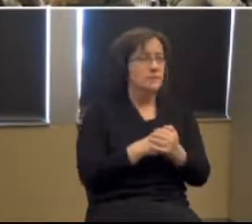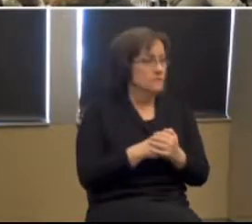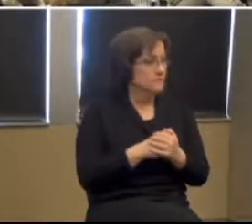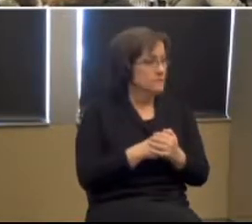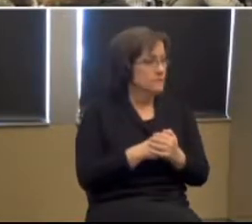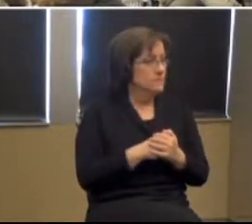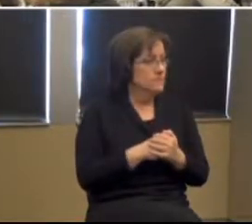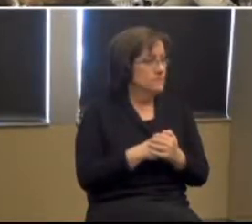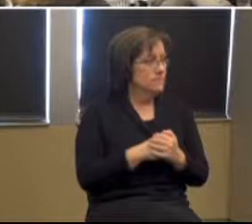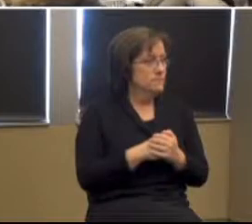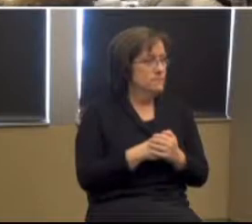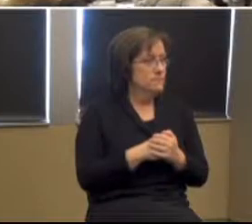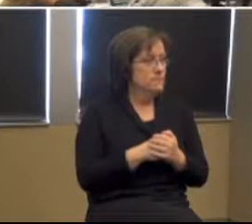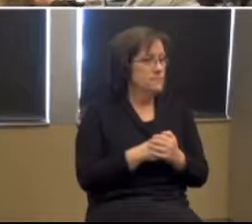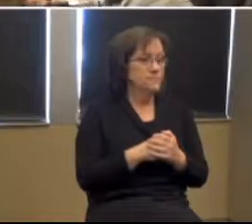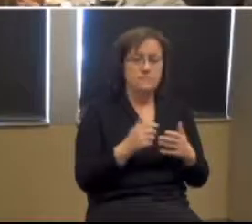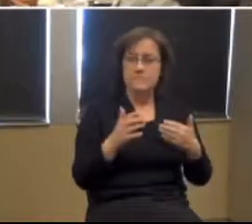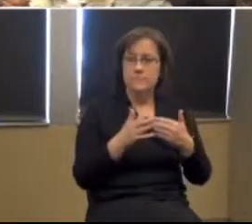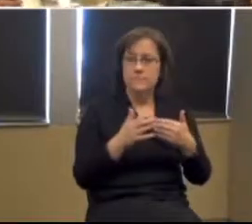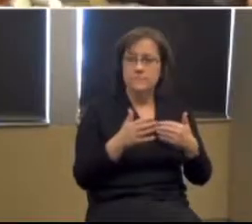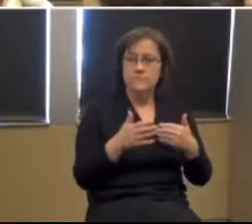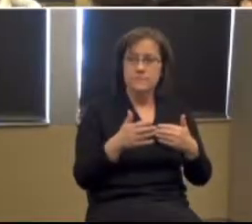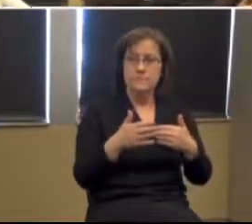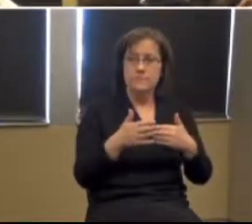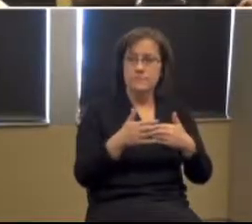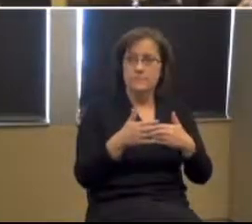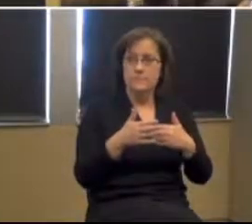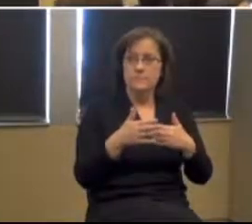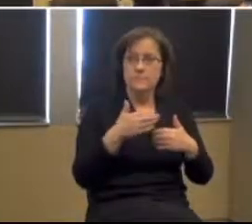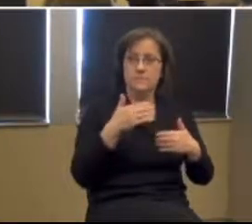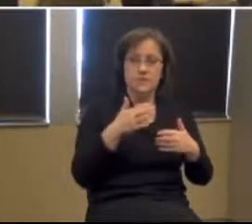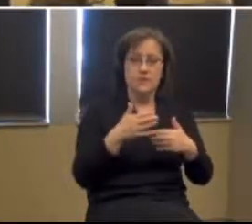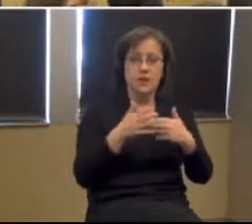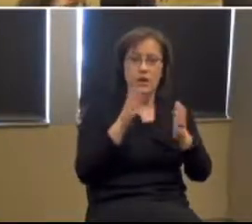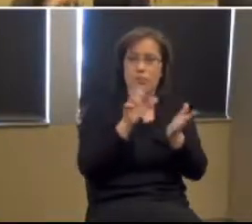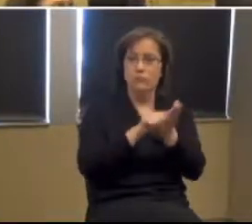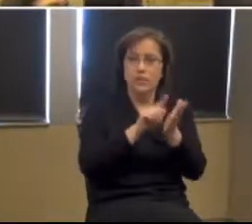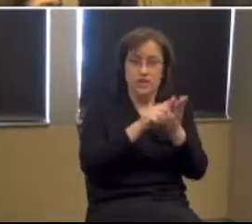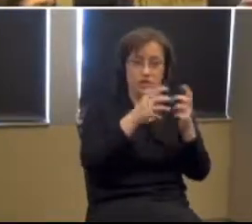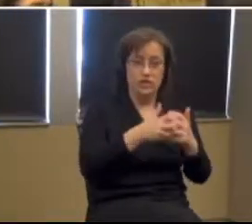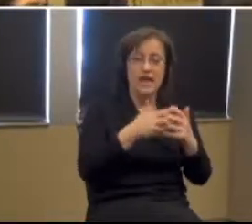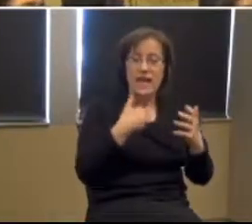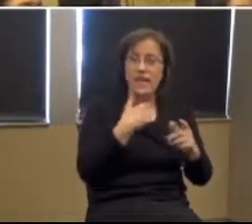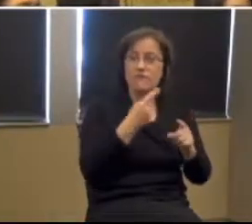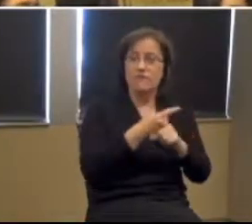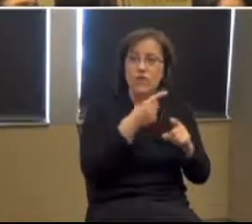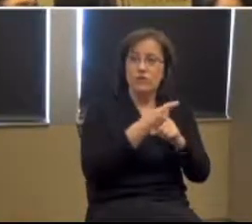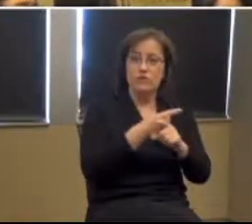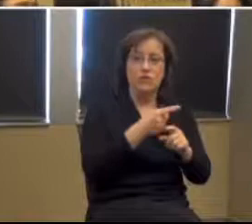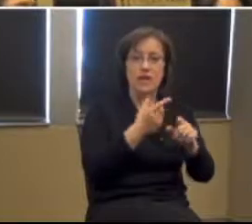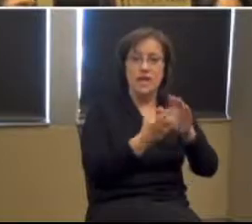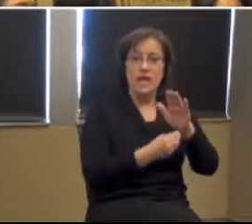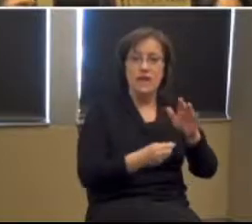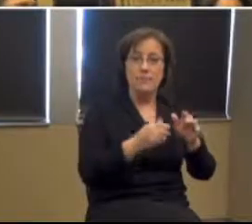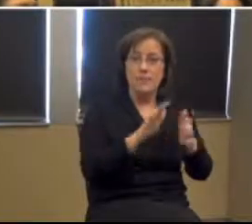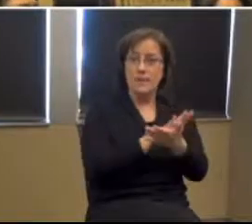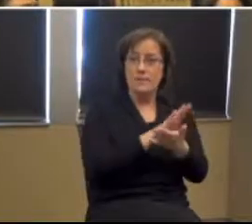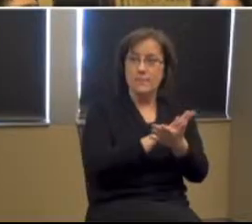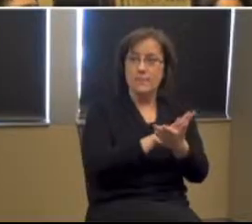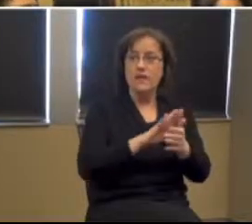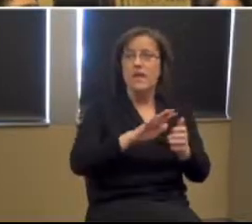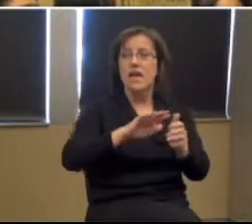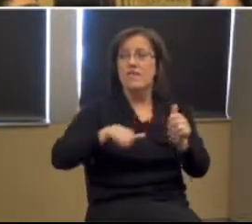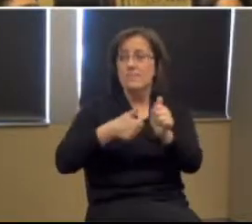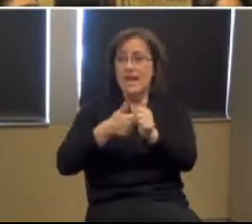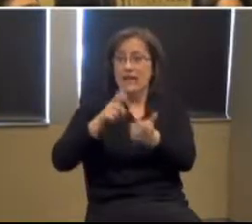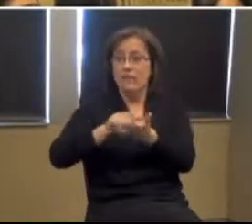is regular copy paper. Behind the printer is cardstock in case you want to print something off